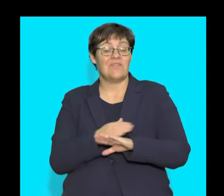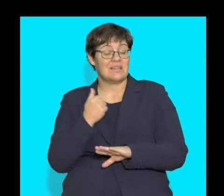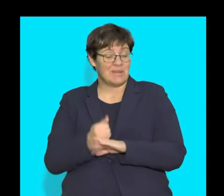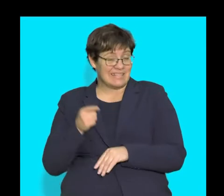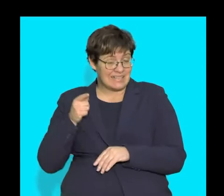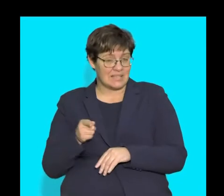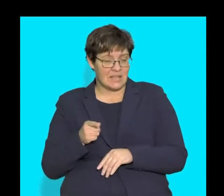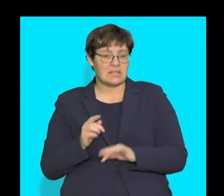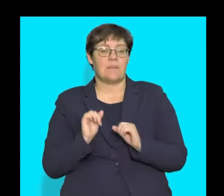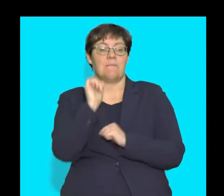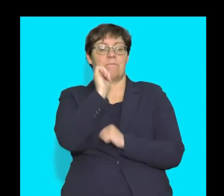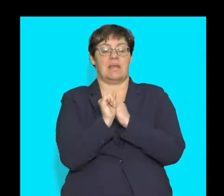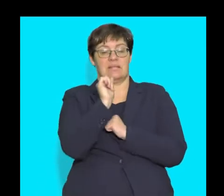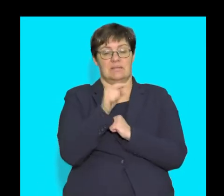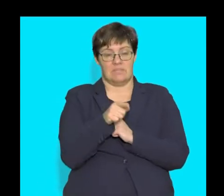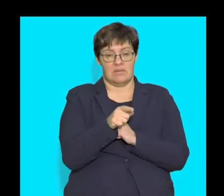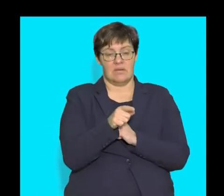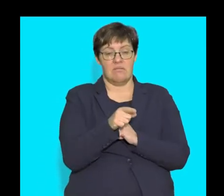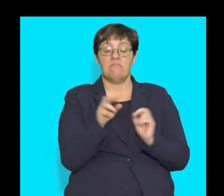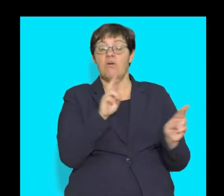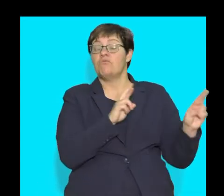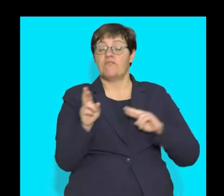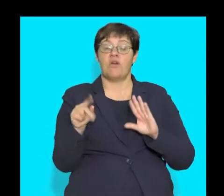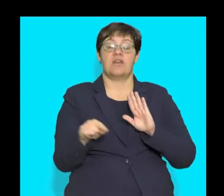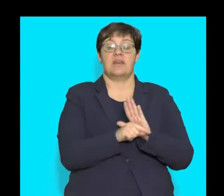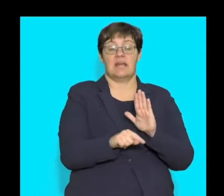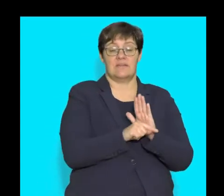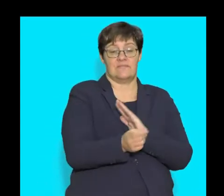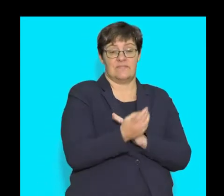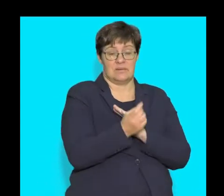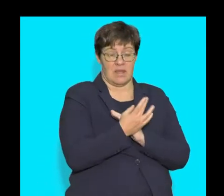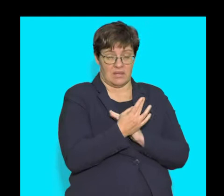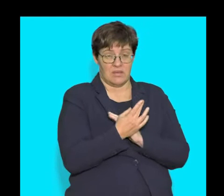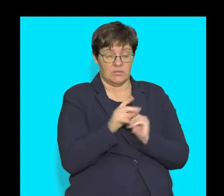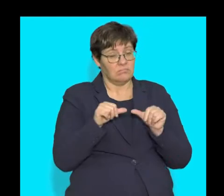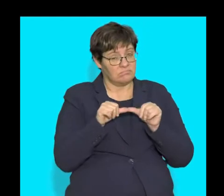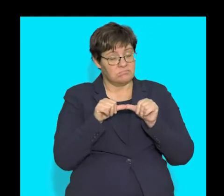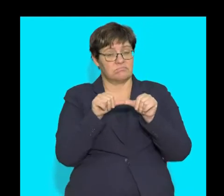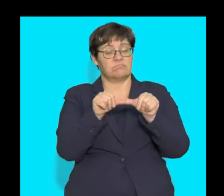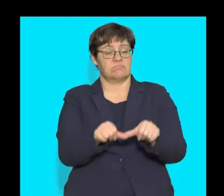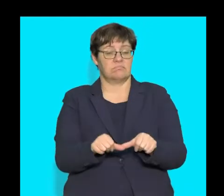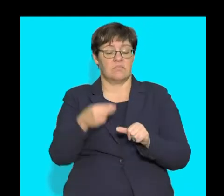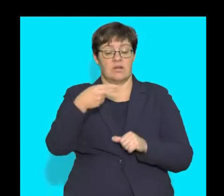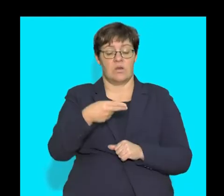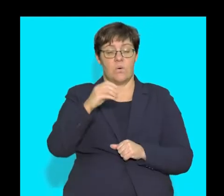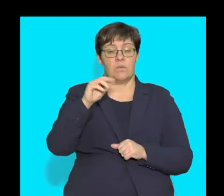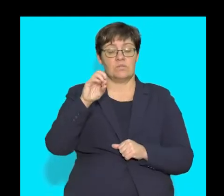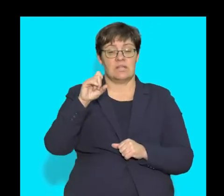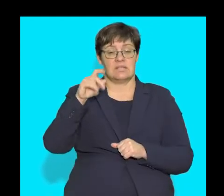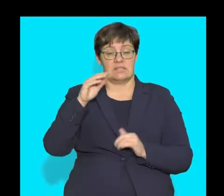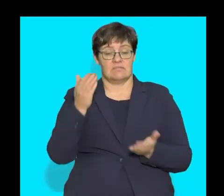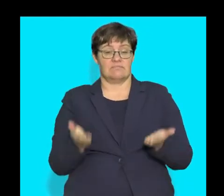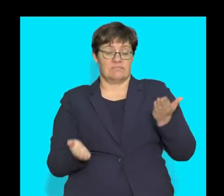guys, this fundamentally is the mechanism that we refer to as the negative feedback to